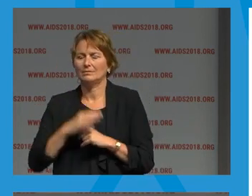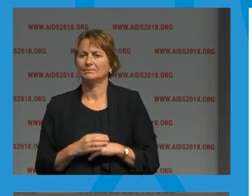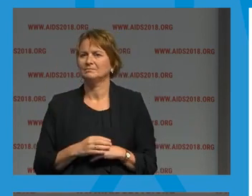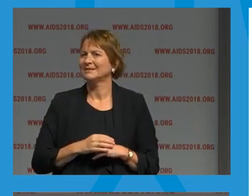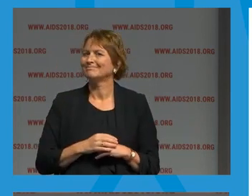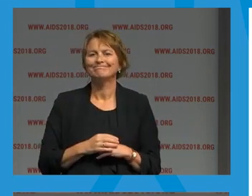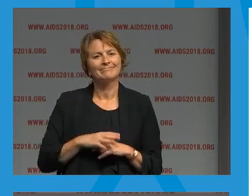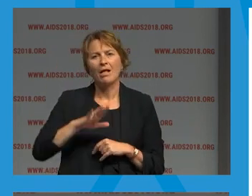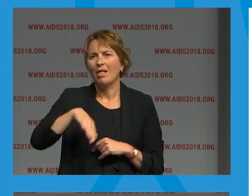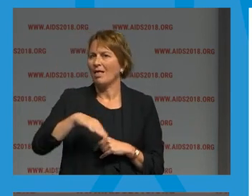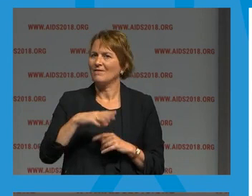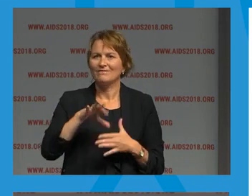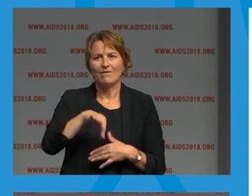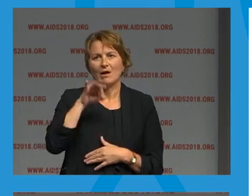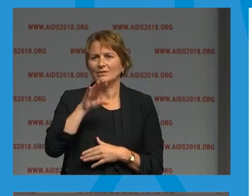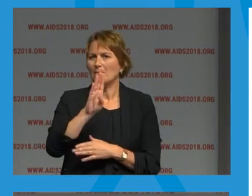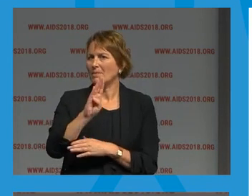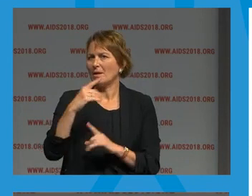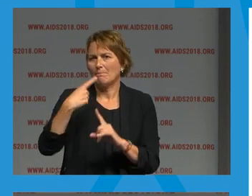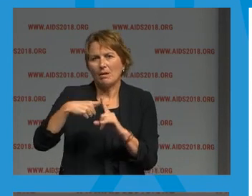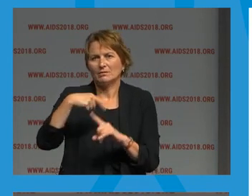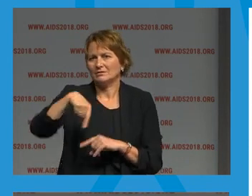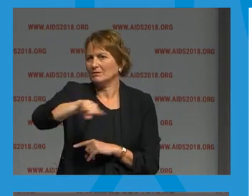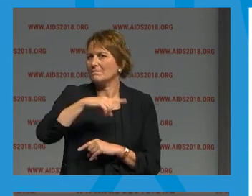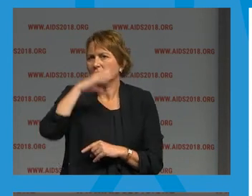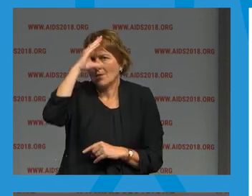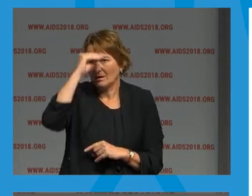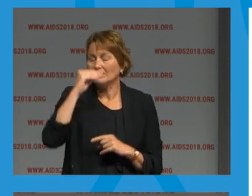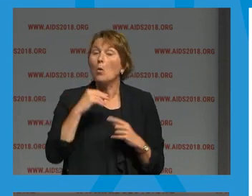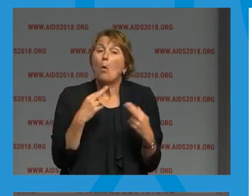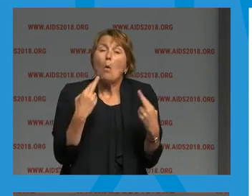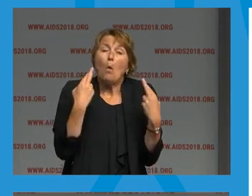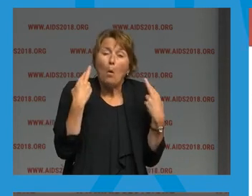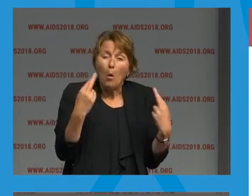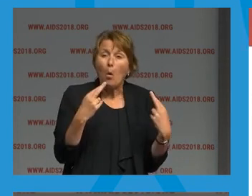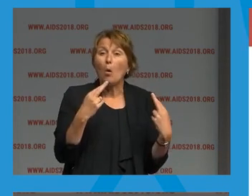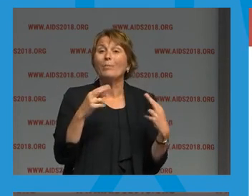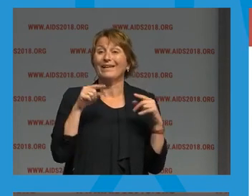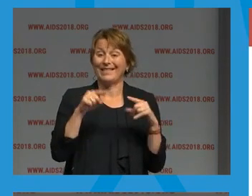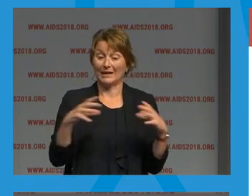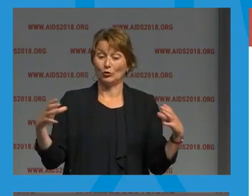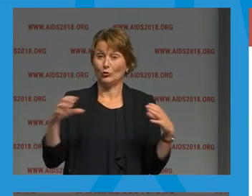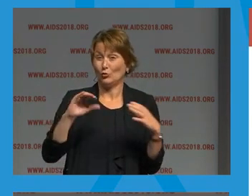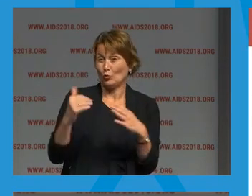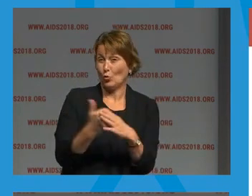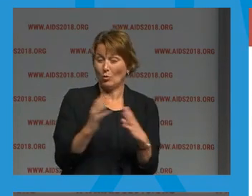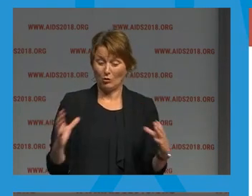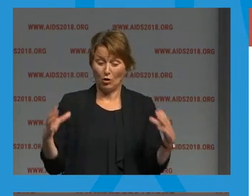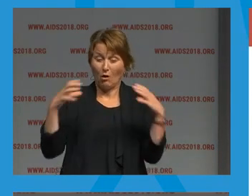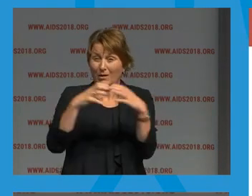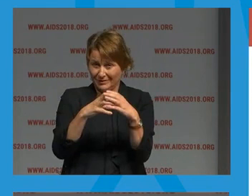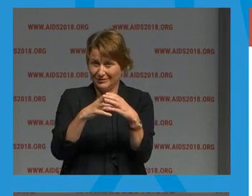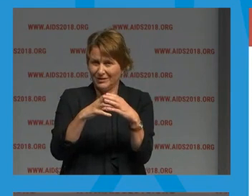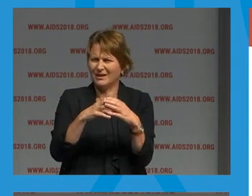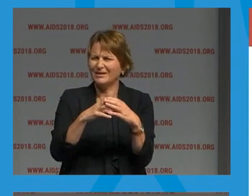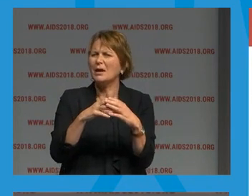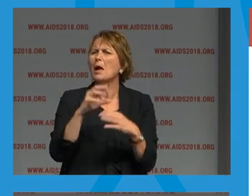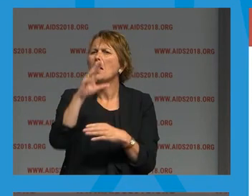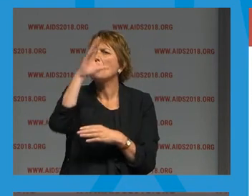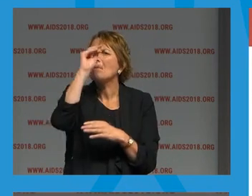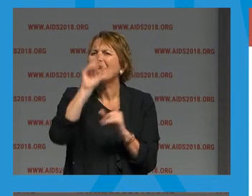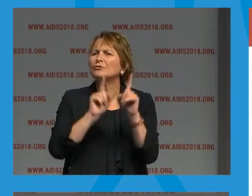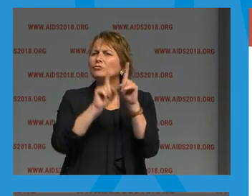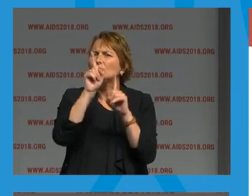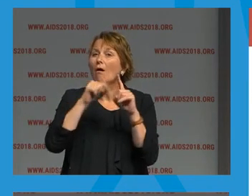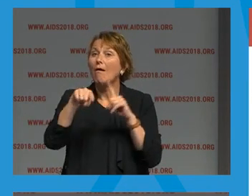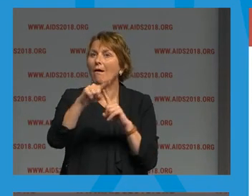B+ for men. When we're hoping that the ManStar Coalition gives us some ideas about how to bring